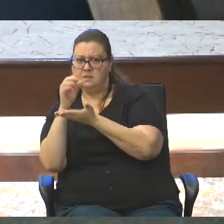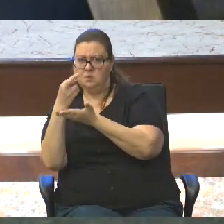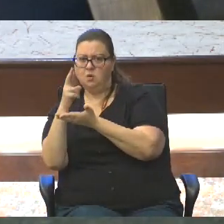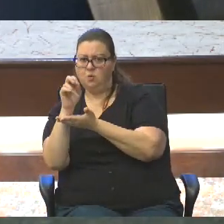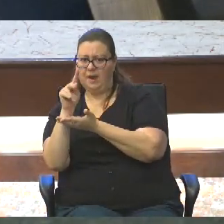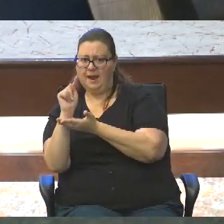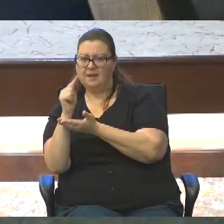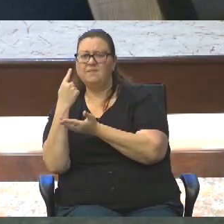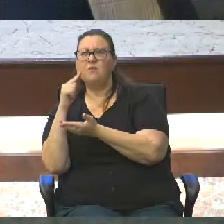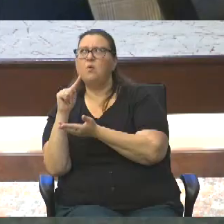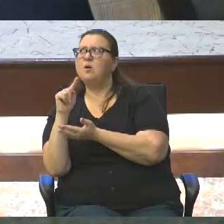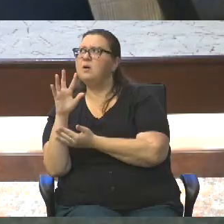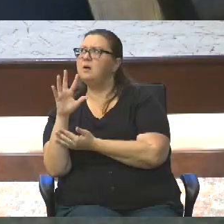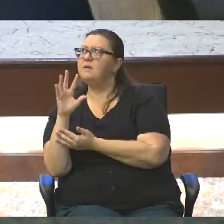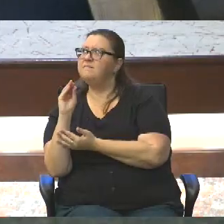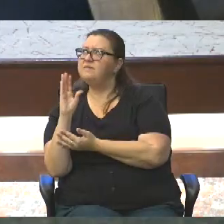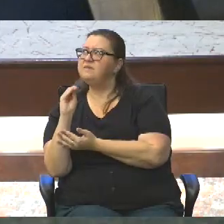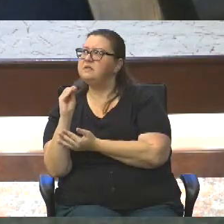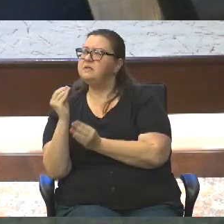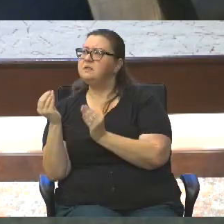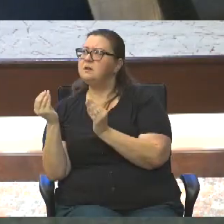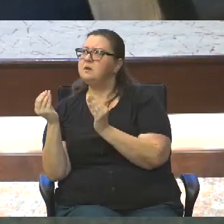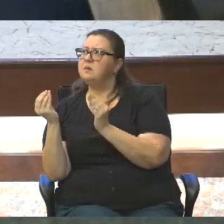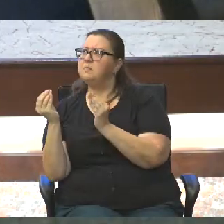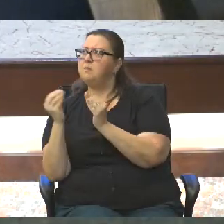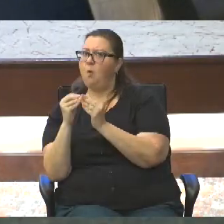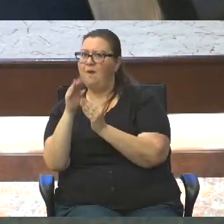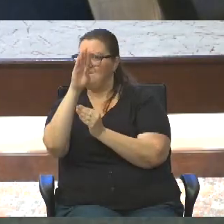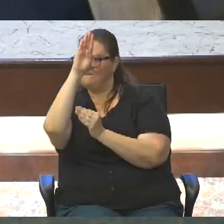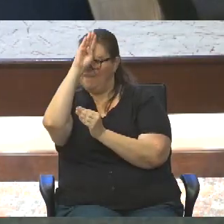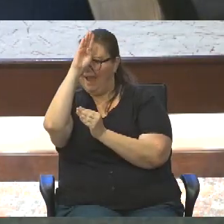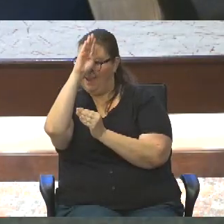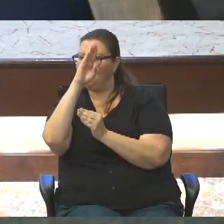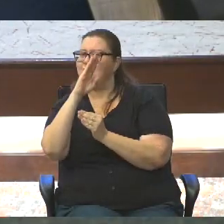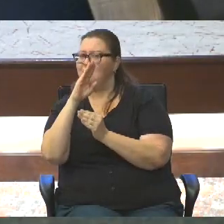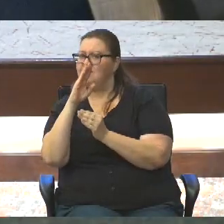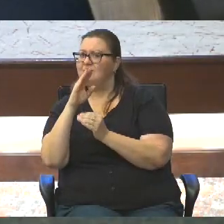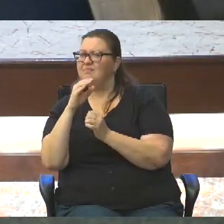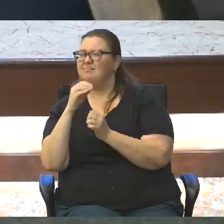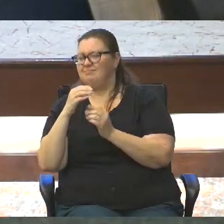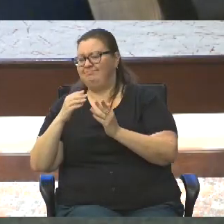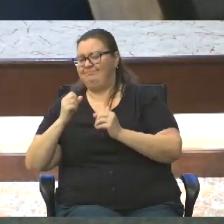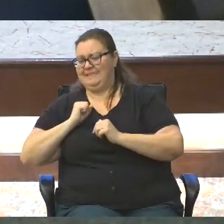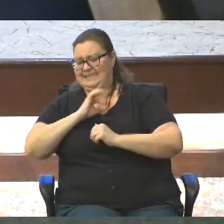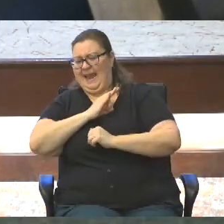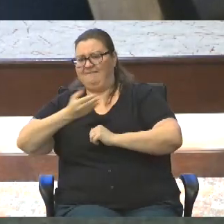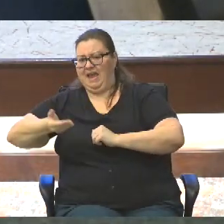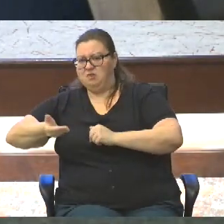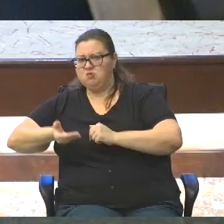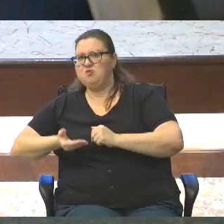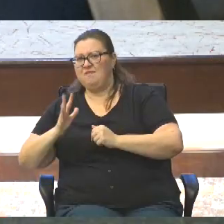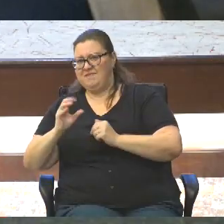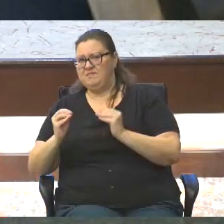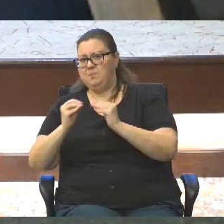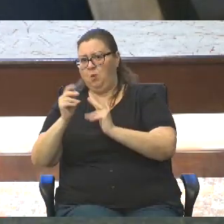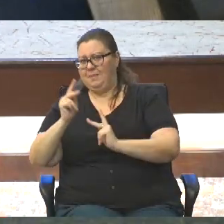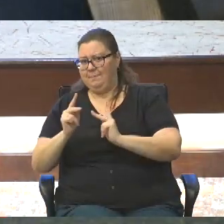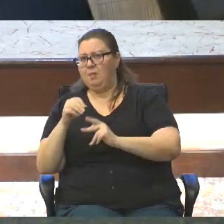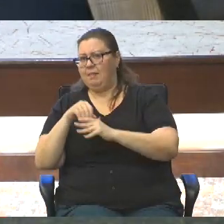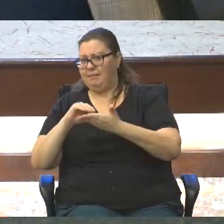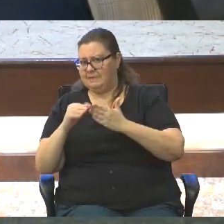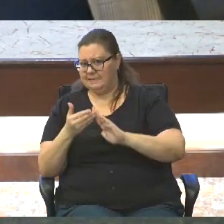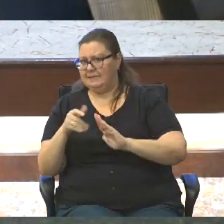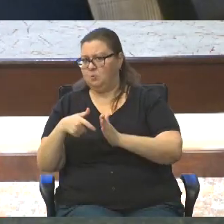for 15 more firefighters in their city. So I asked him, how